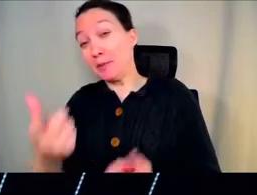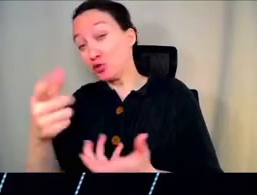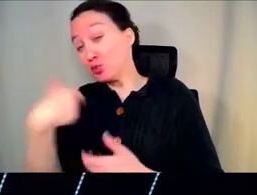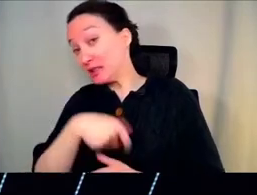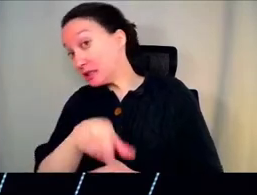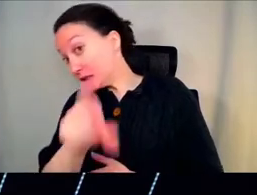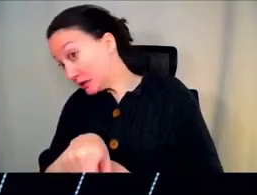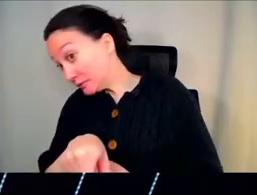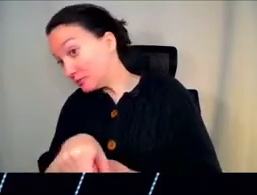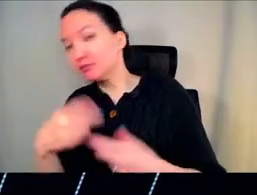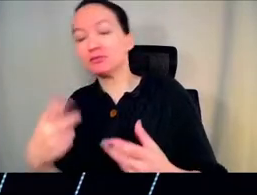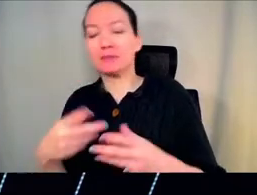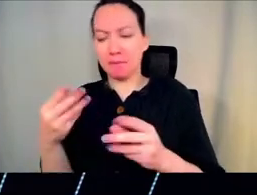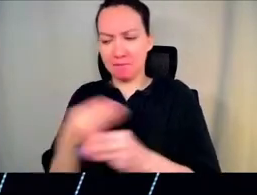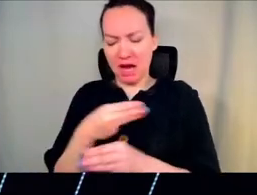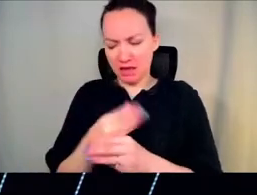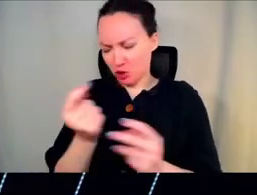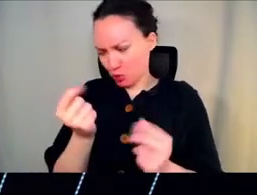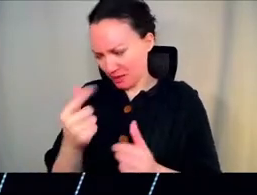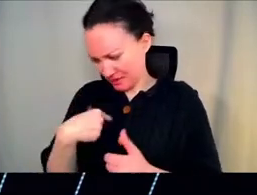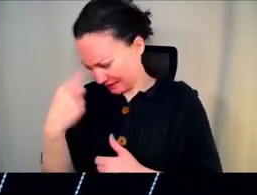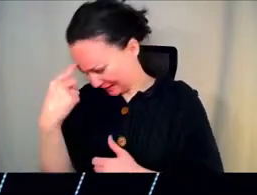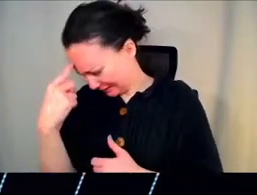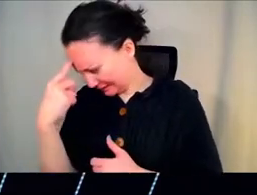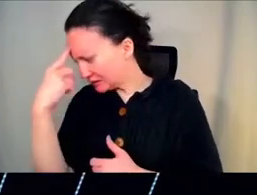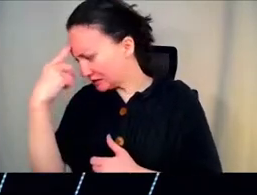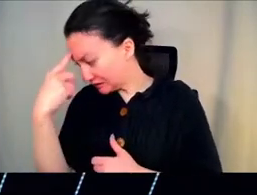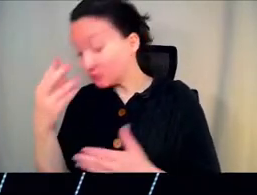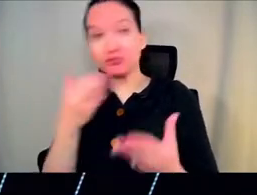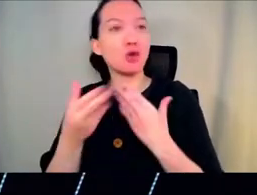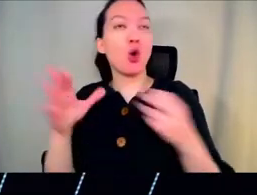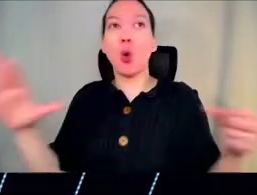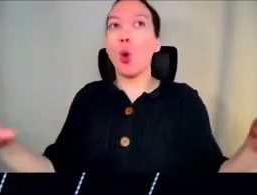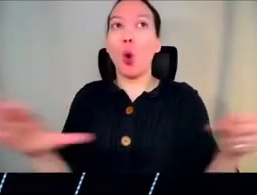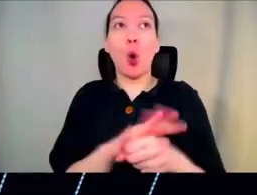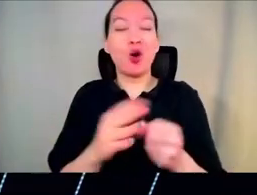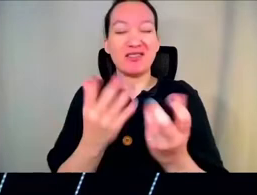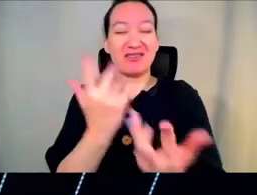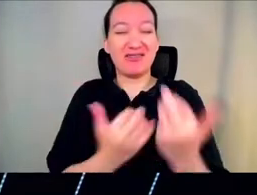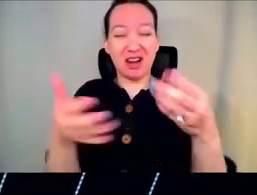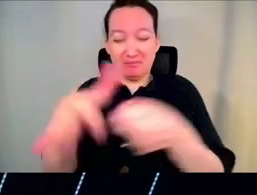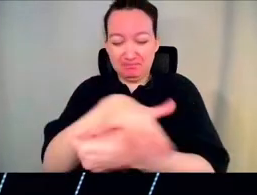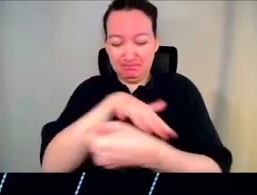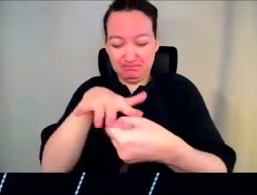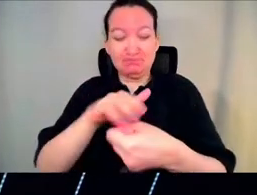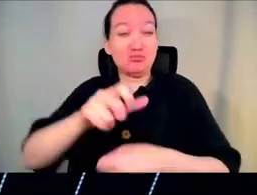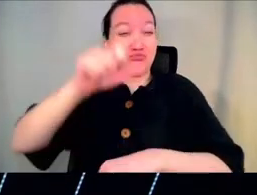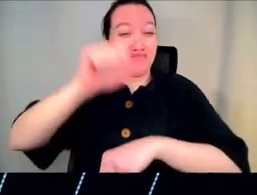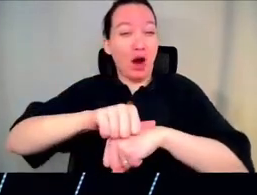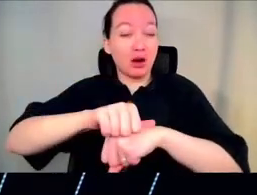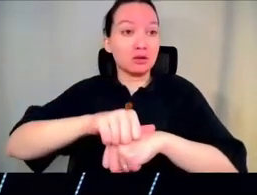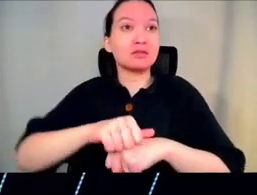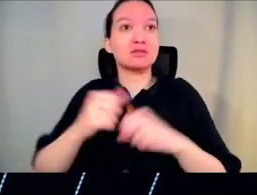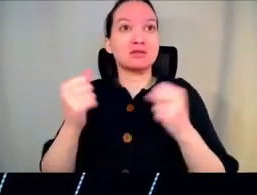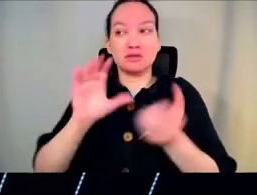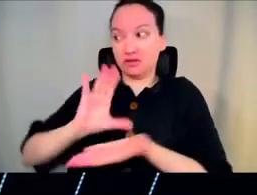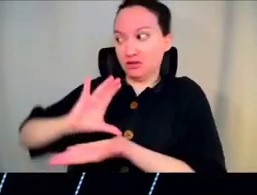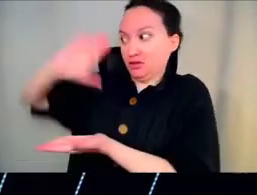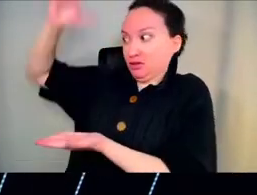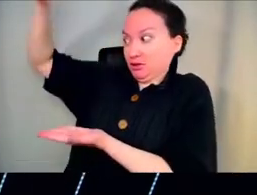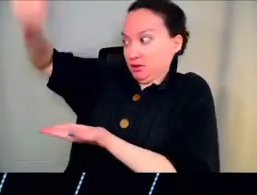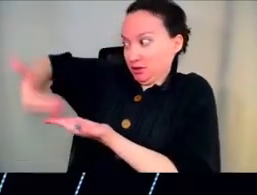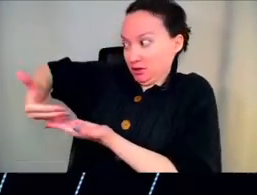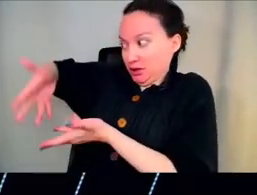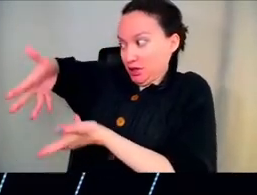needed. Had to do the math quick in my head. So we do the whole sort of fire pit in the backyard gravel, and we have just a mound of it left